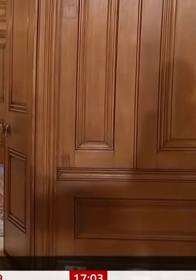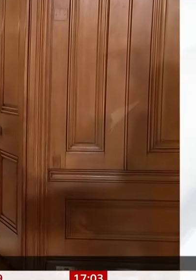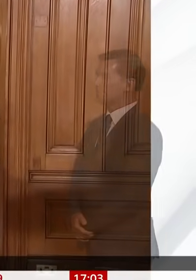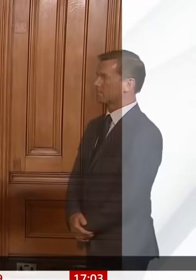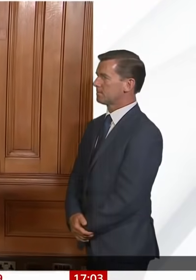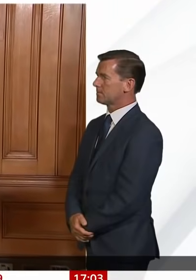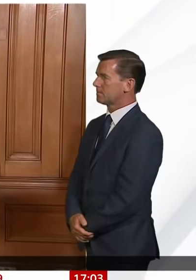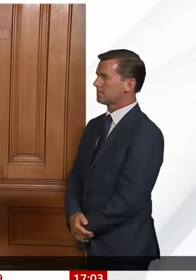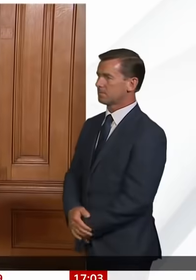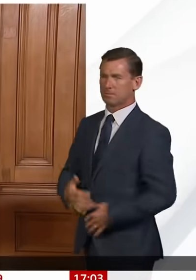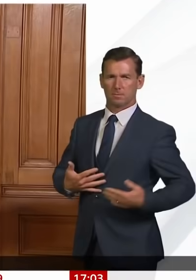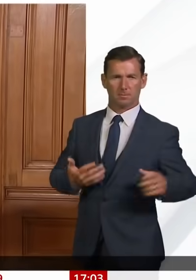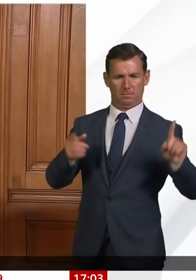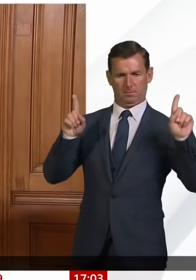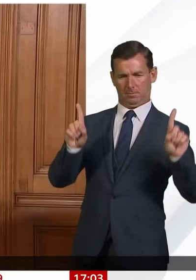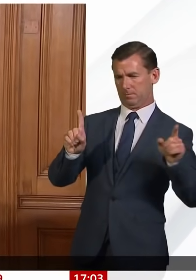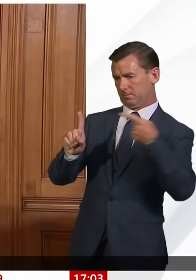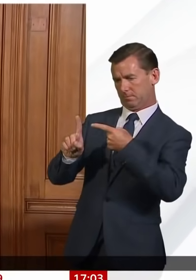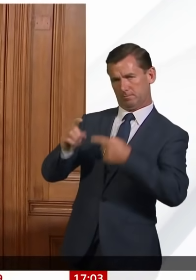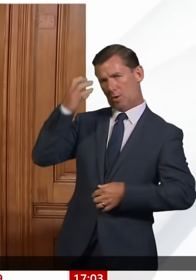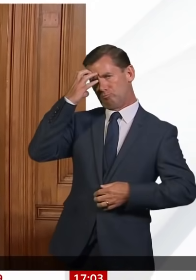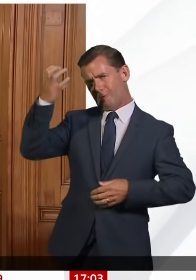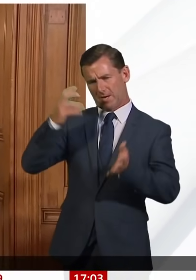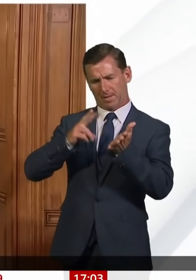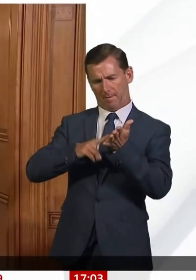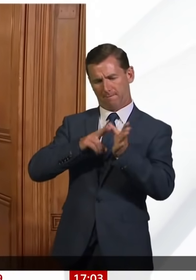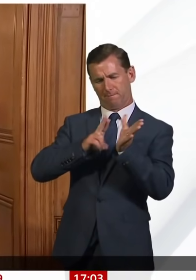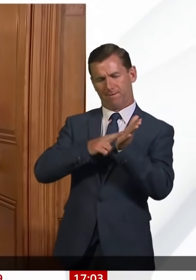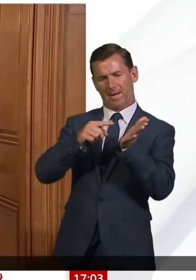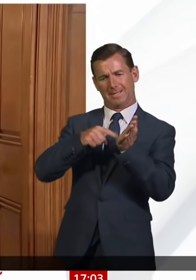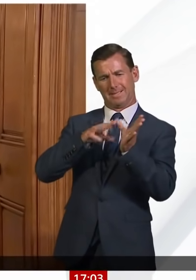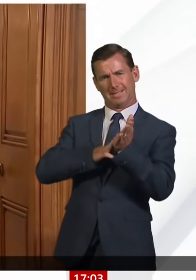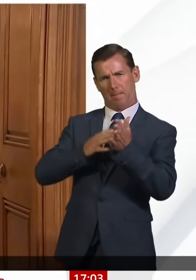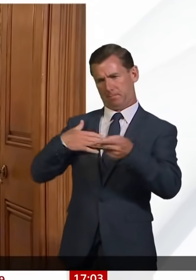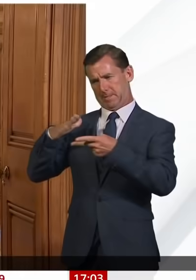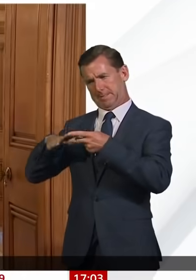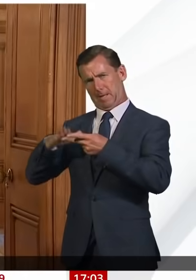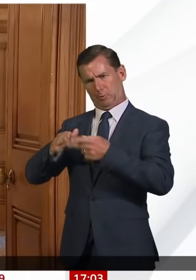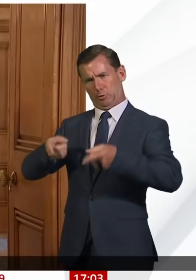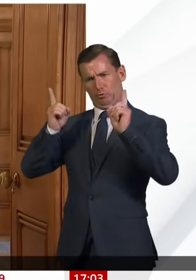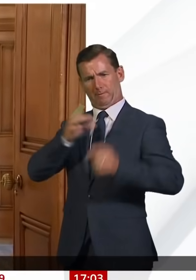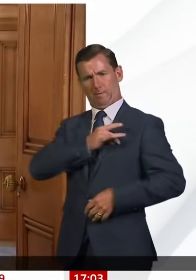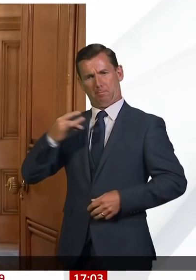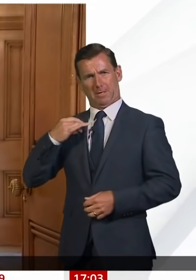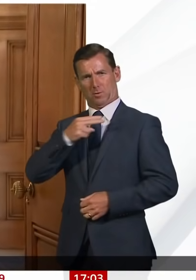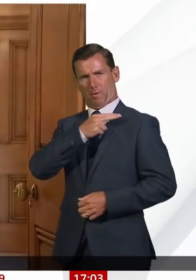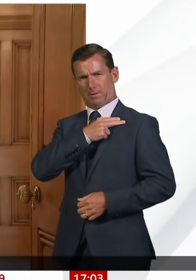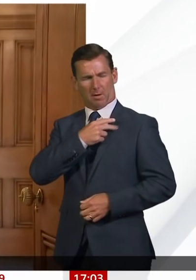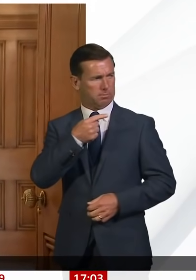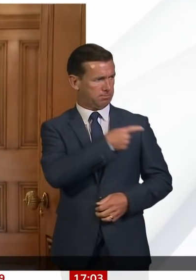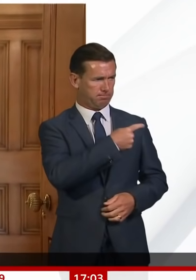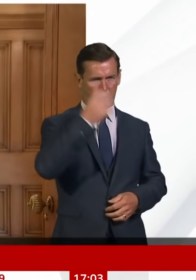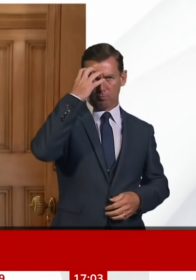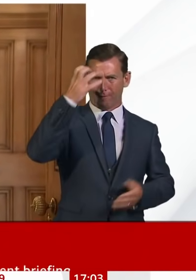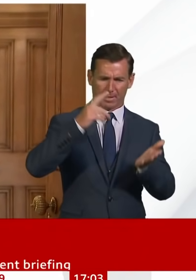Deputy Chief Medical Officer, Professor Van Tam, and by Professor John Newton. At the heart of our plan is ensuring